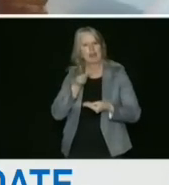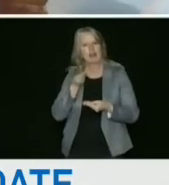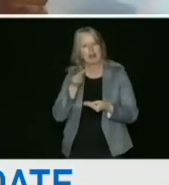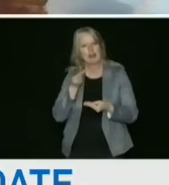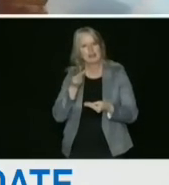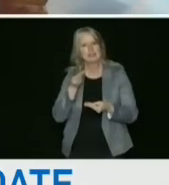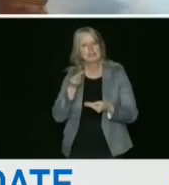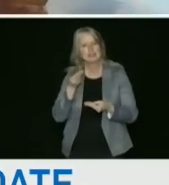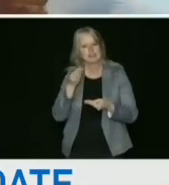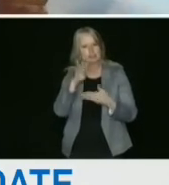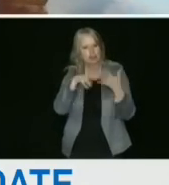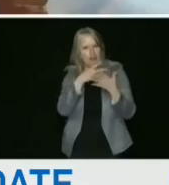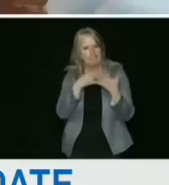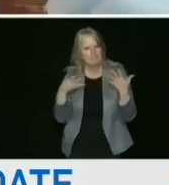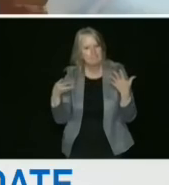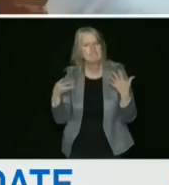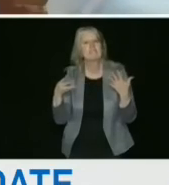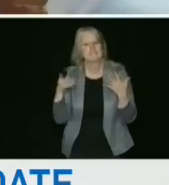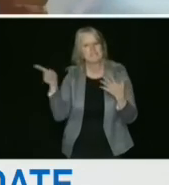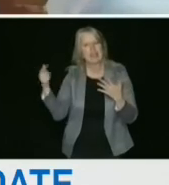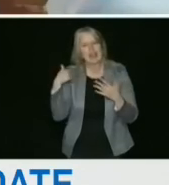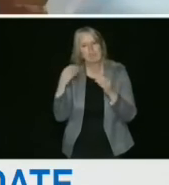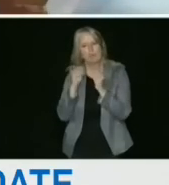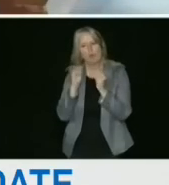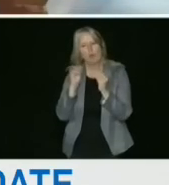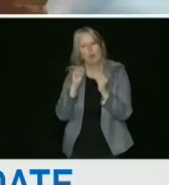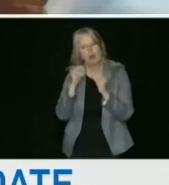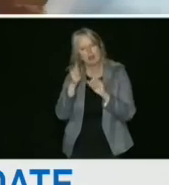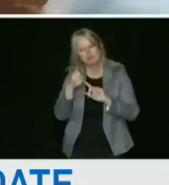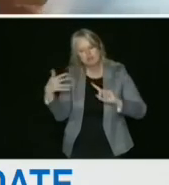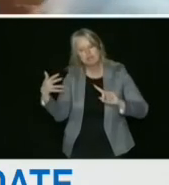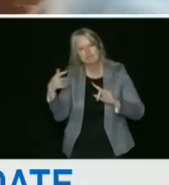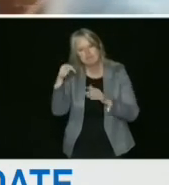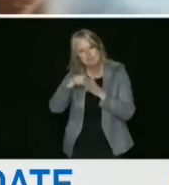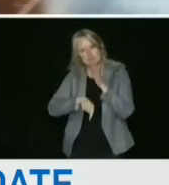they provided the graphs and they have more specific data.